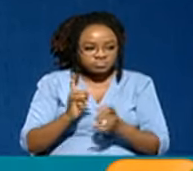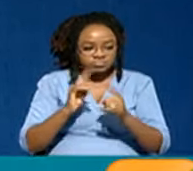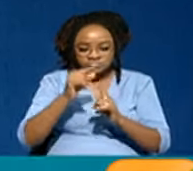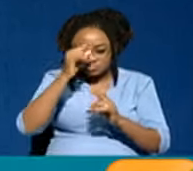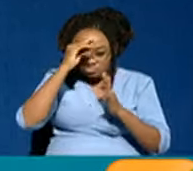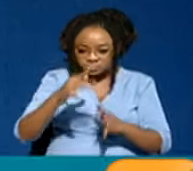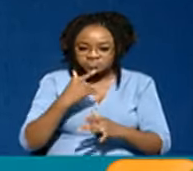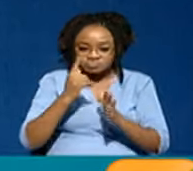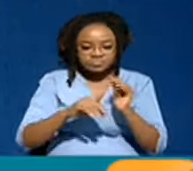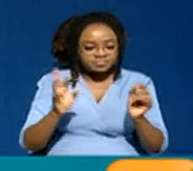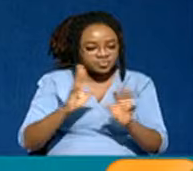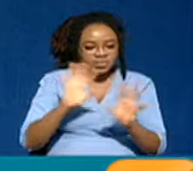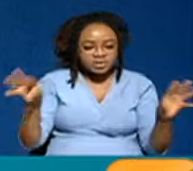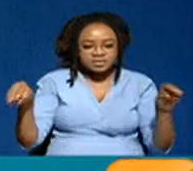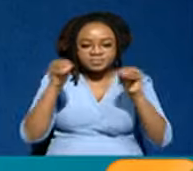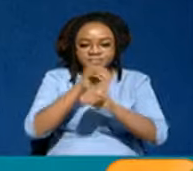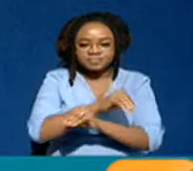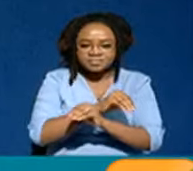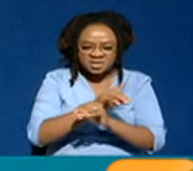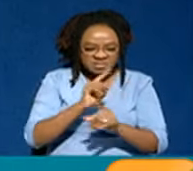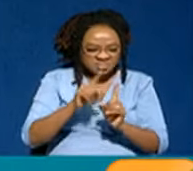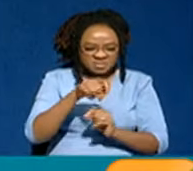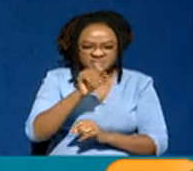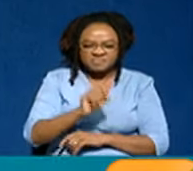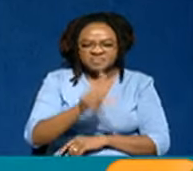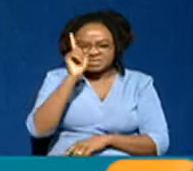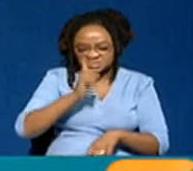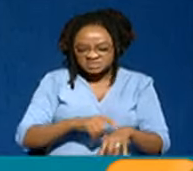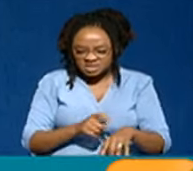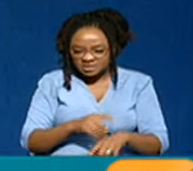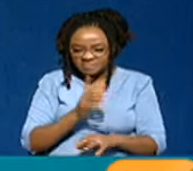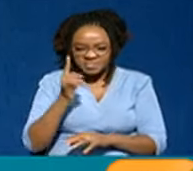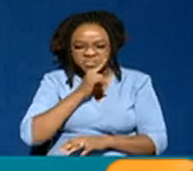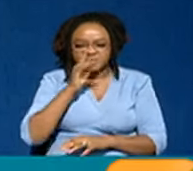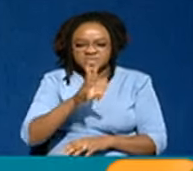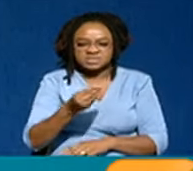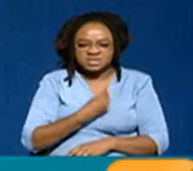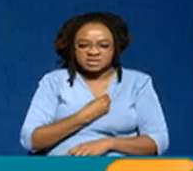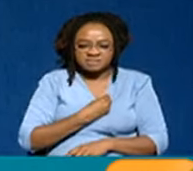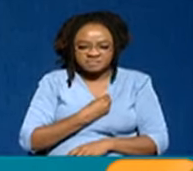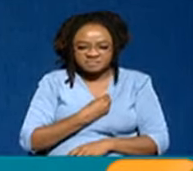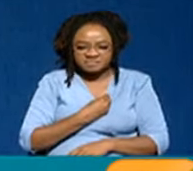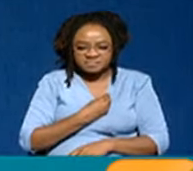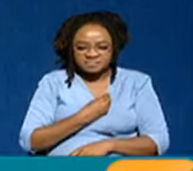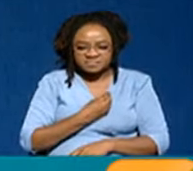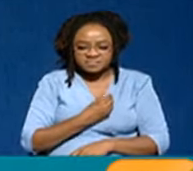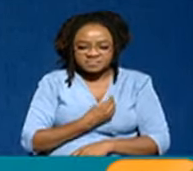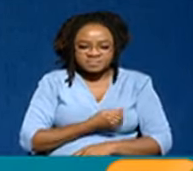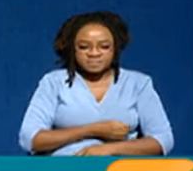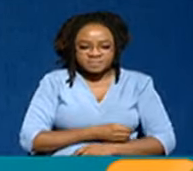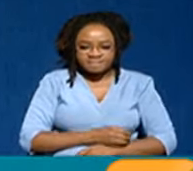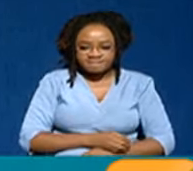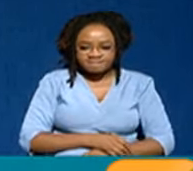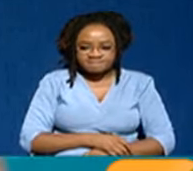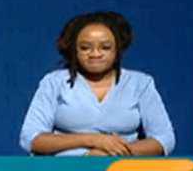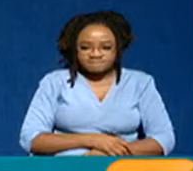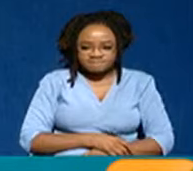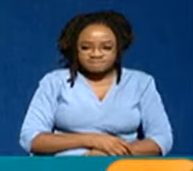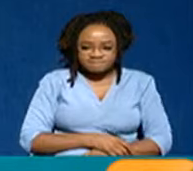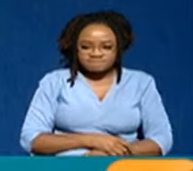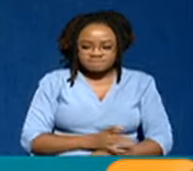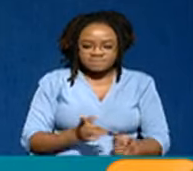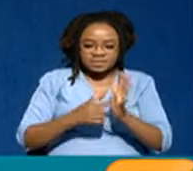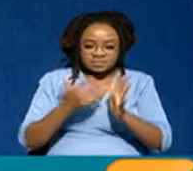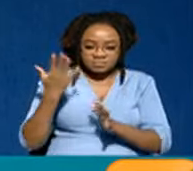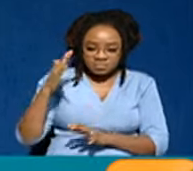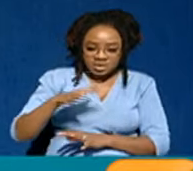he will replace the 40%. I mean, it's not the first time you're getting this particular threat. I must tell you that the one governor, Ndiritu Muraithi, in